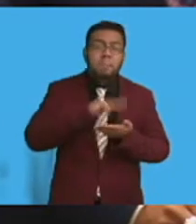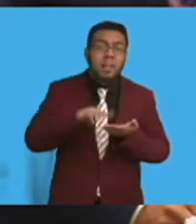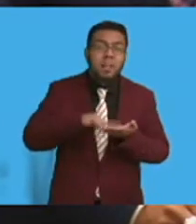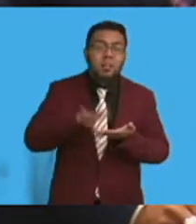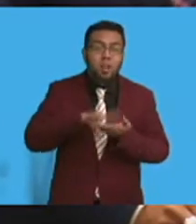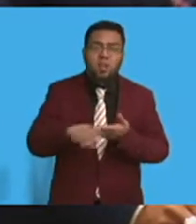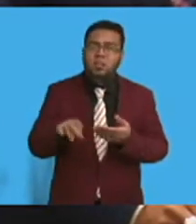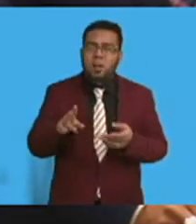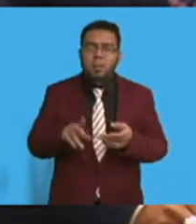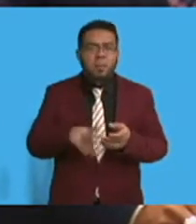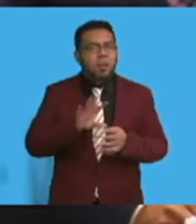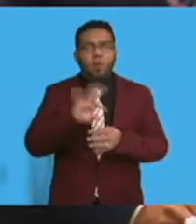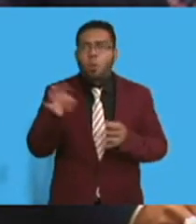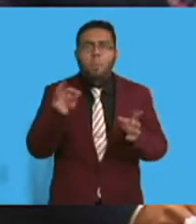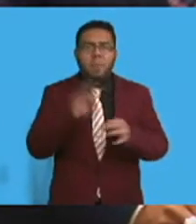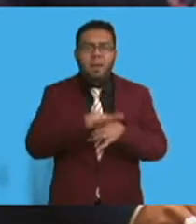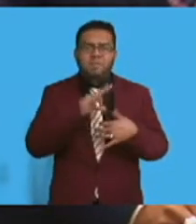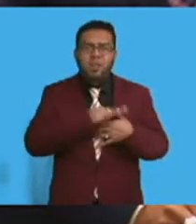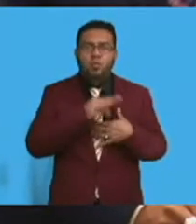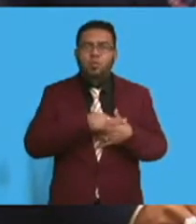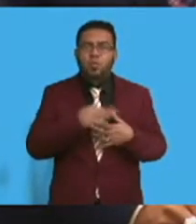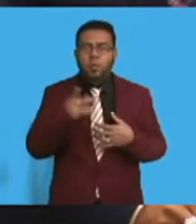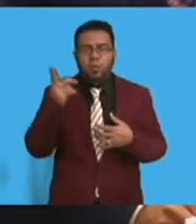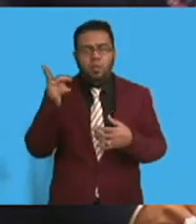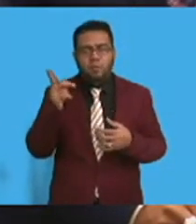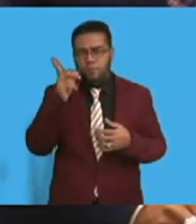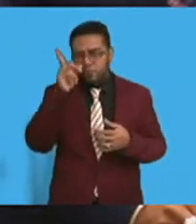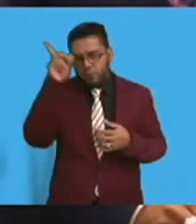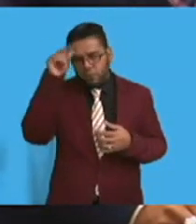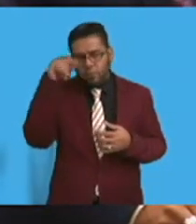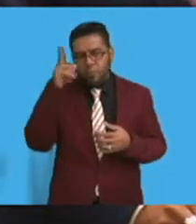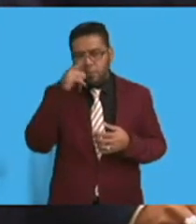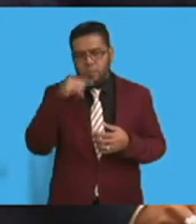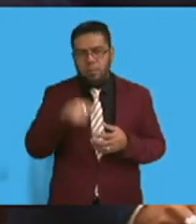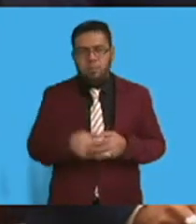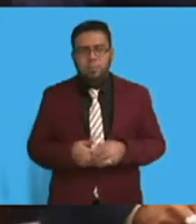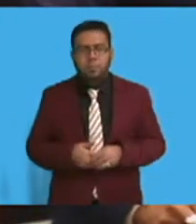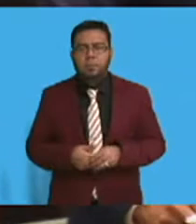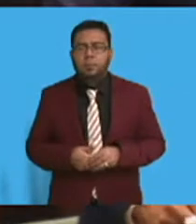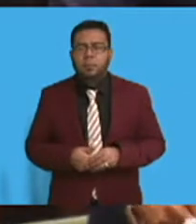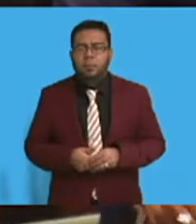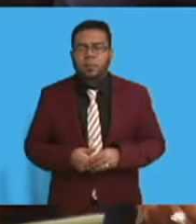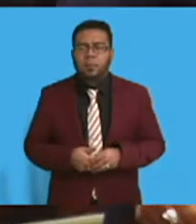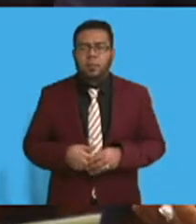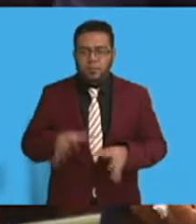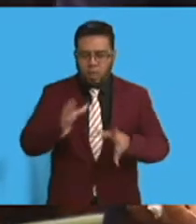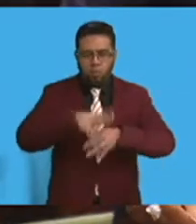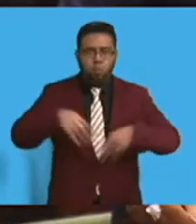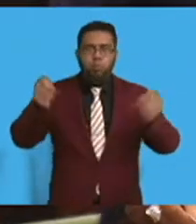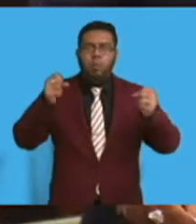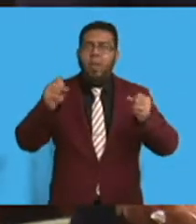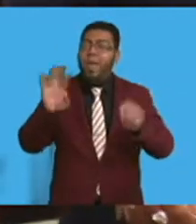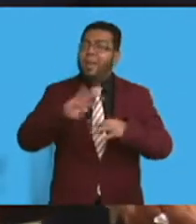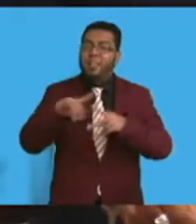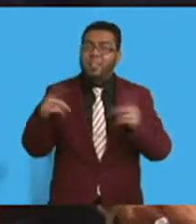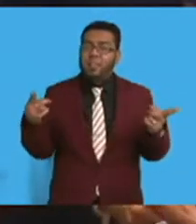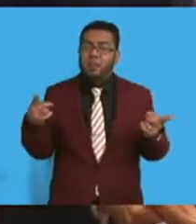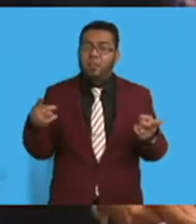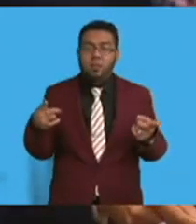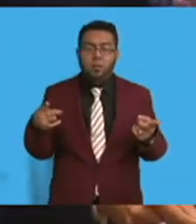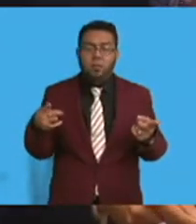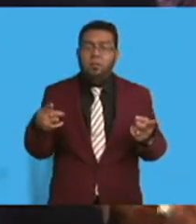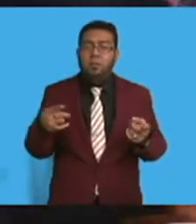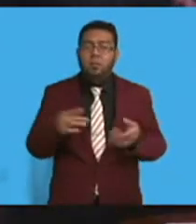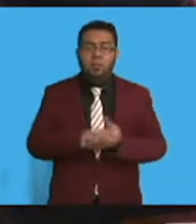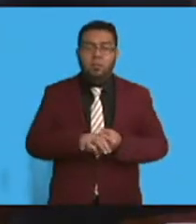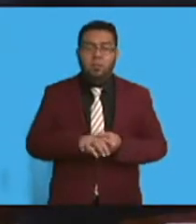no benefit to the Fijian people. With that money now, Madam Speaker, anything we currently owe to China could be wiped clean. Just think of what that money could